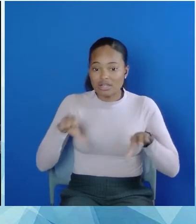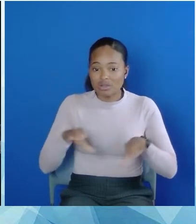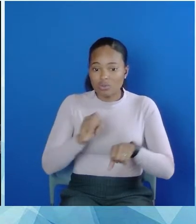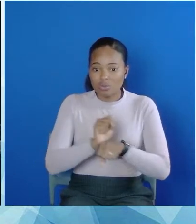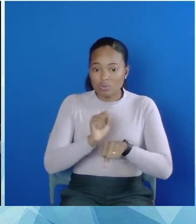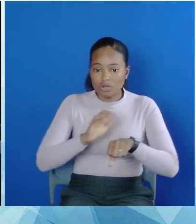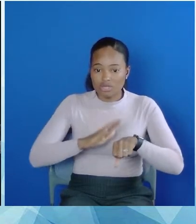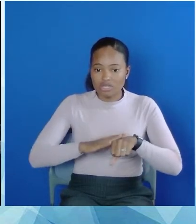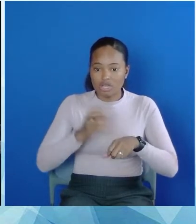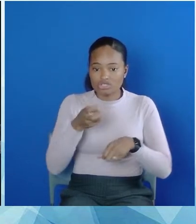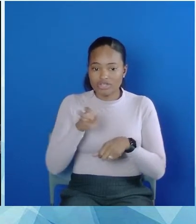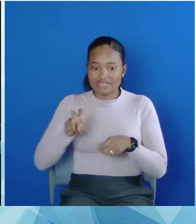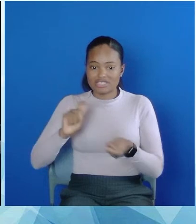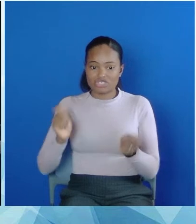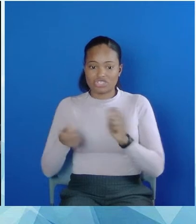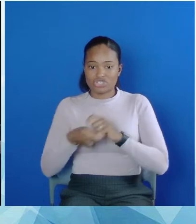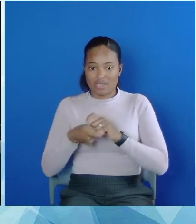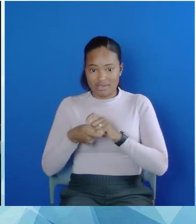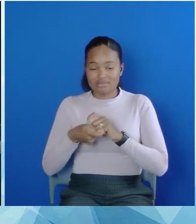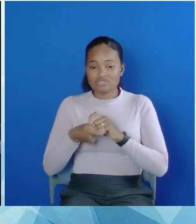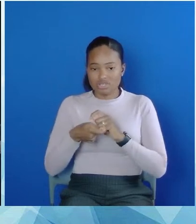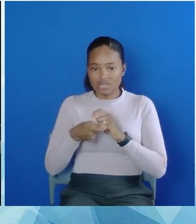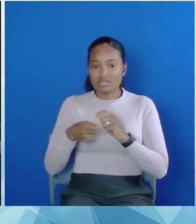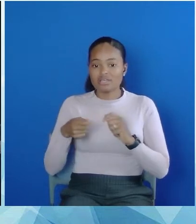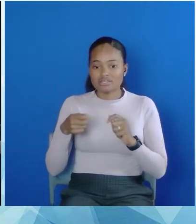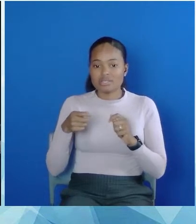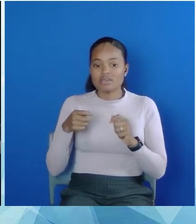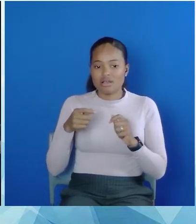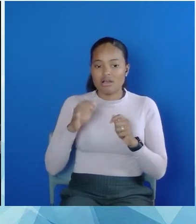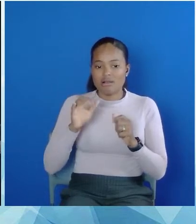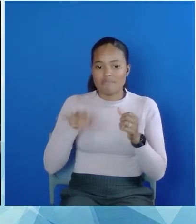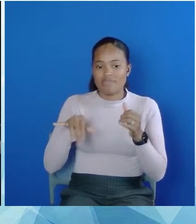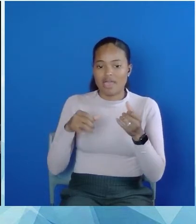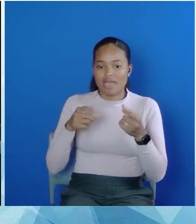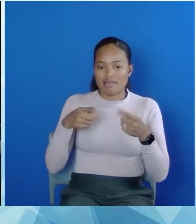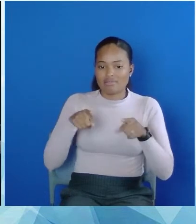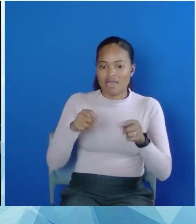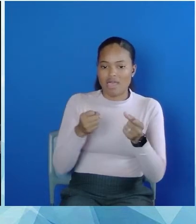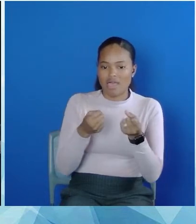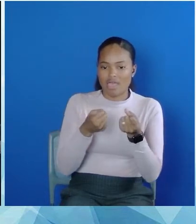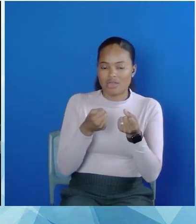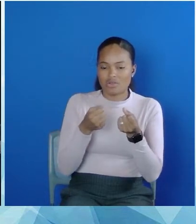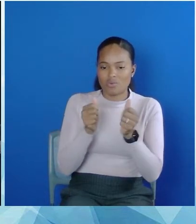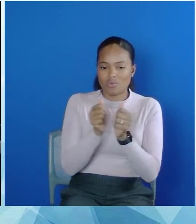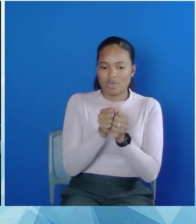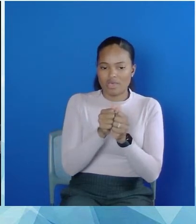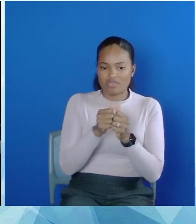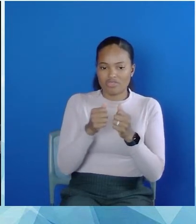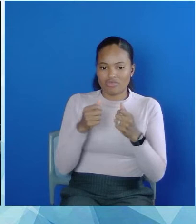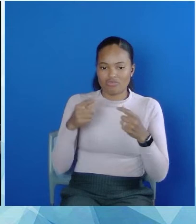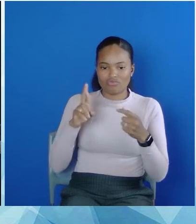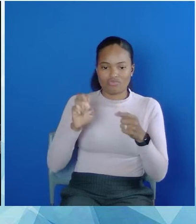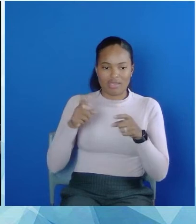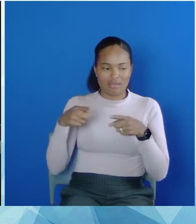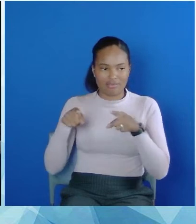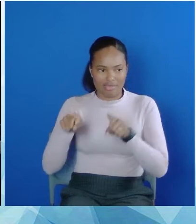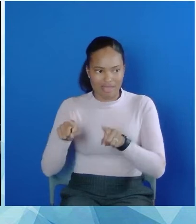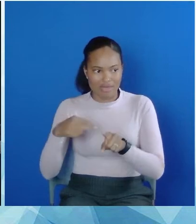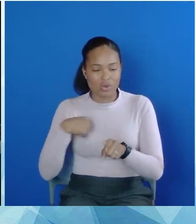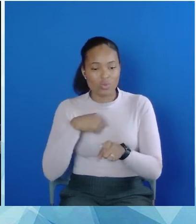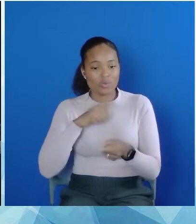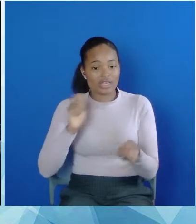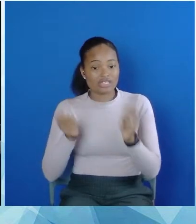the agency-wide administrative support realignment, where we did centralize various positions within the